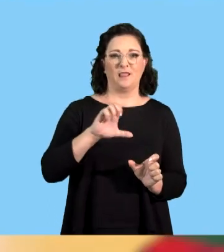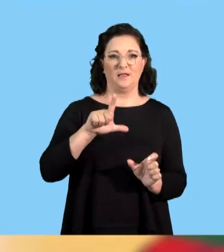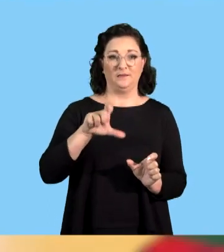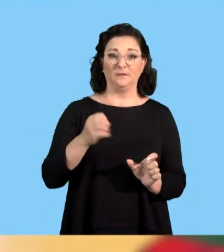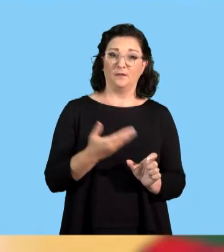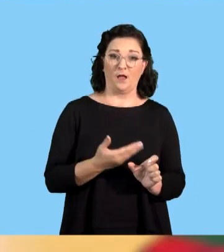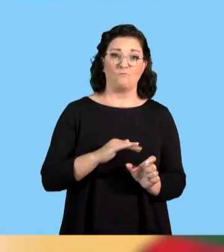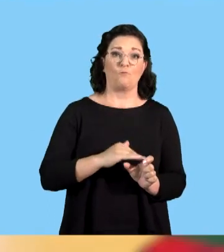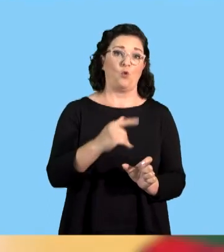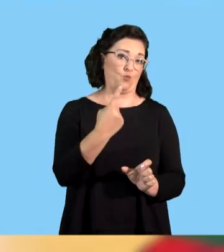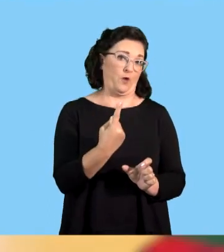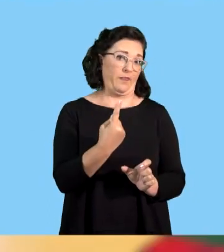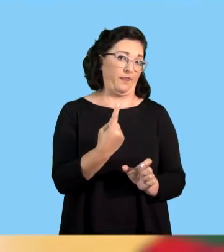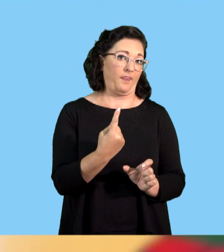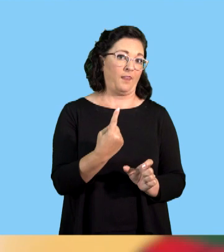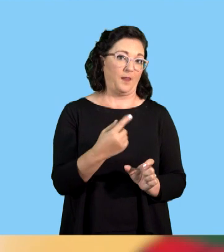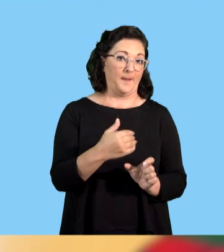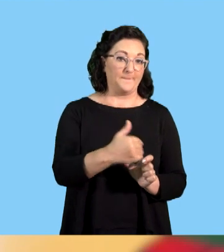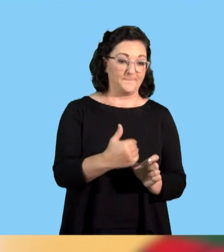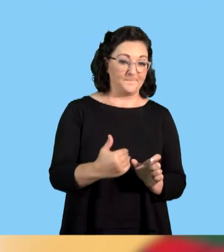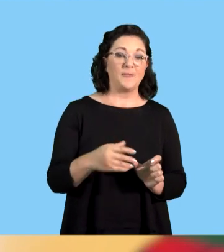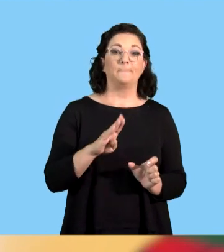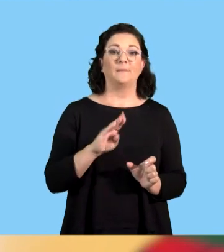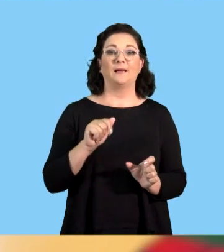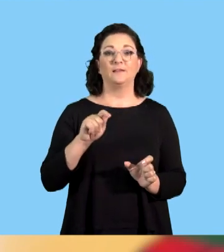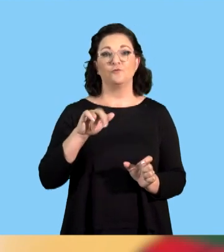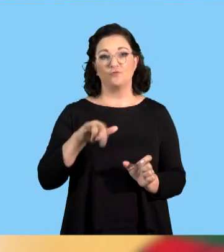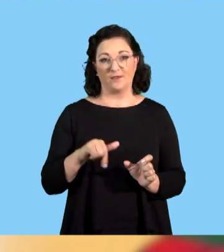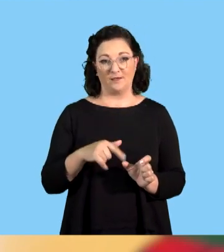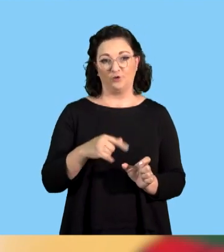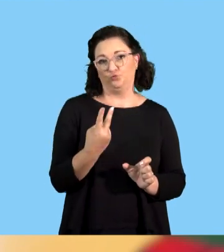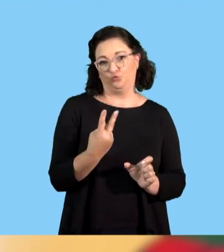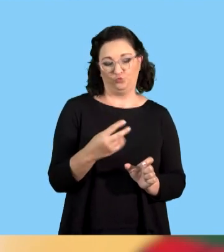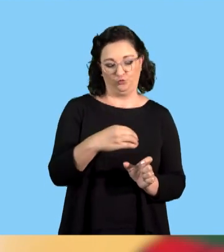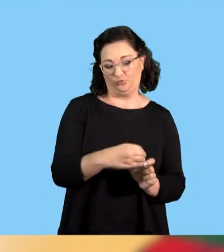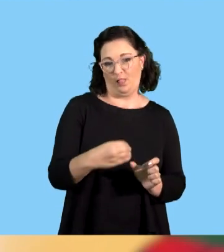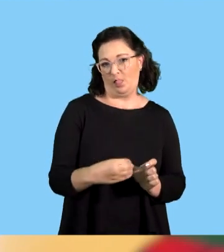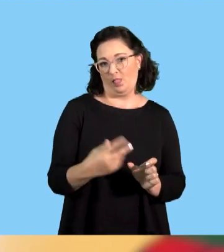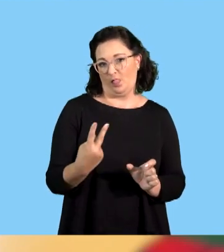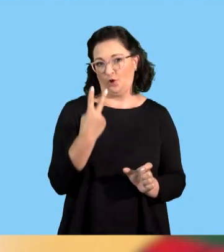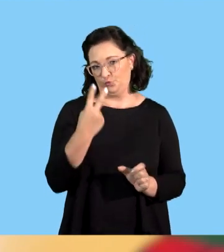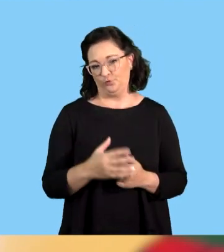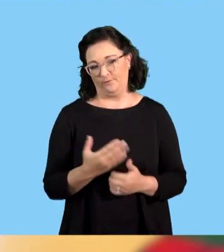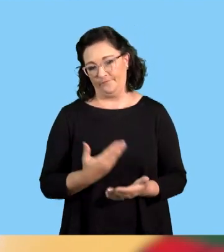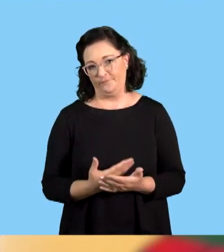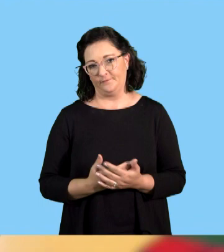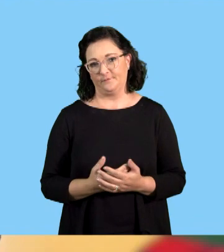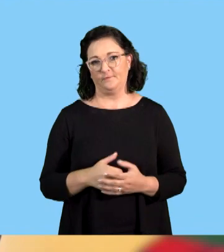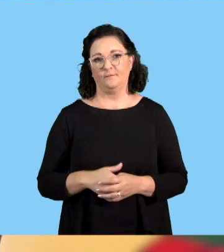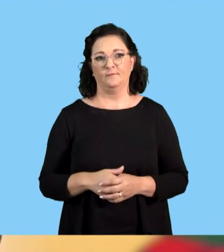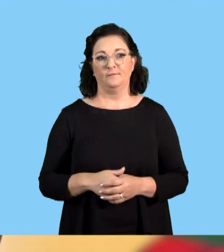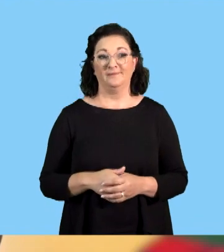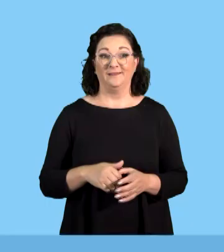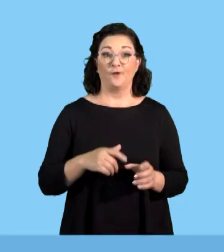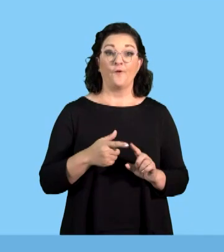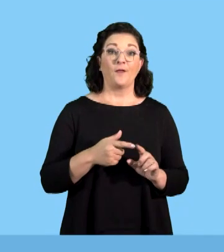be more than one cell. So if it's more than one cell, it's a battery that is going to be made up of the two cells. And then those two cells are going to be